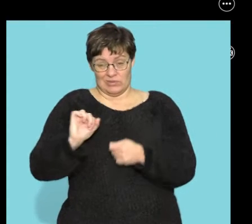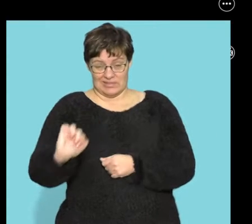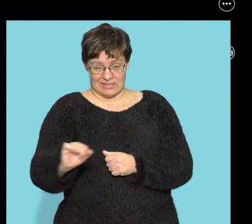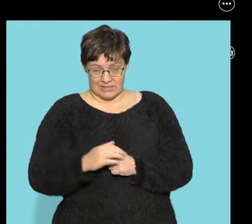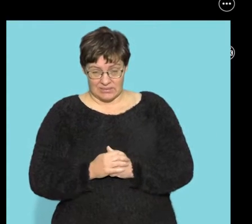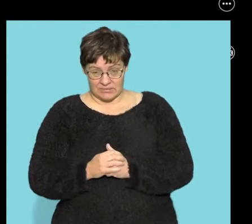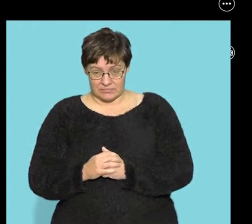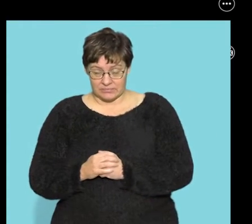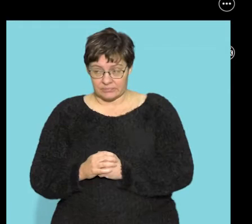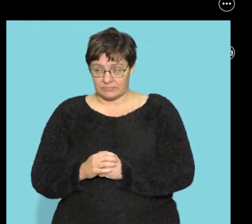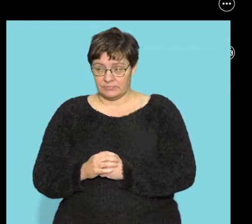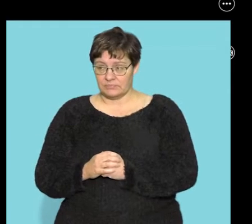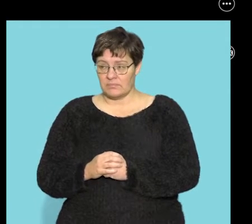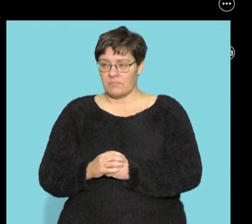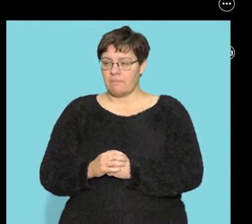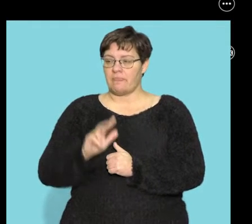we go.